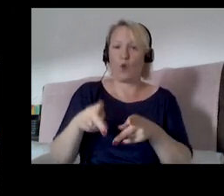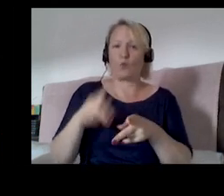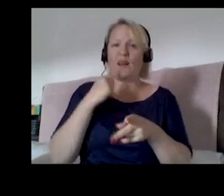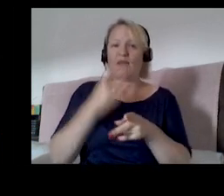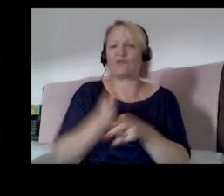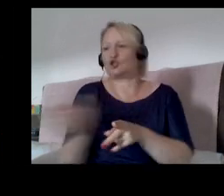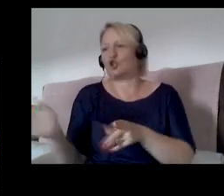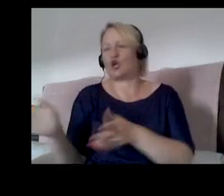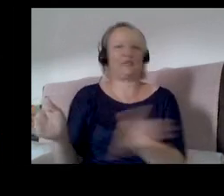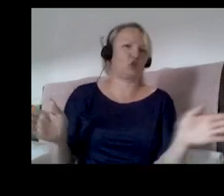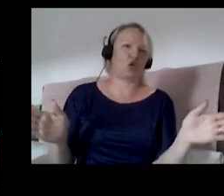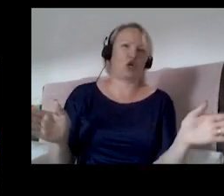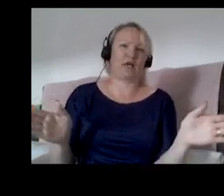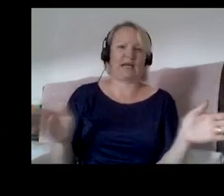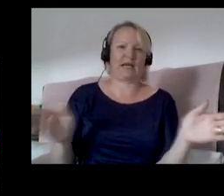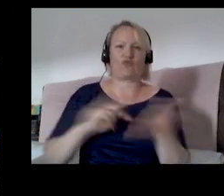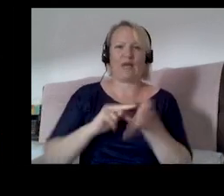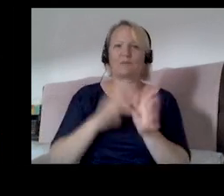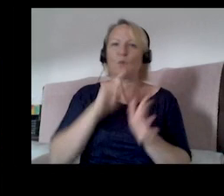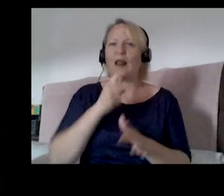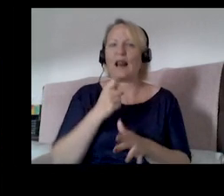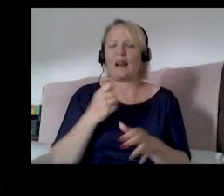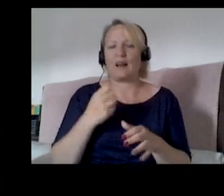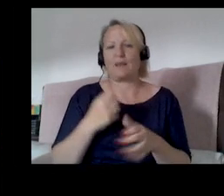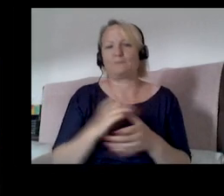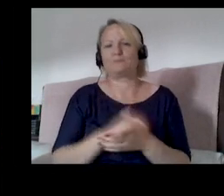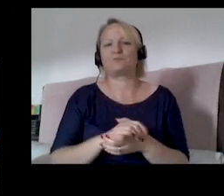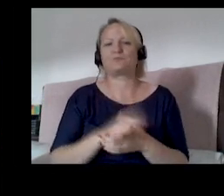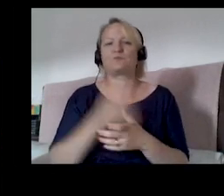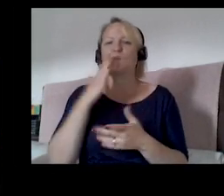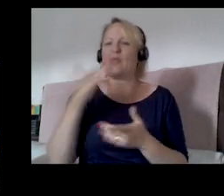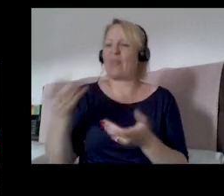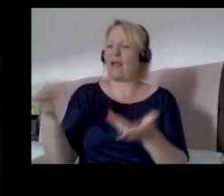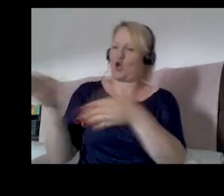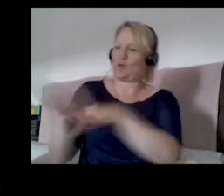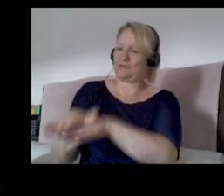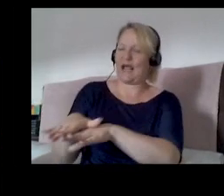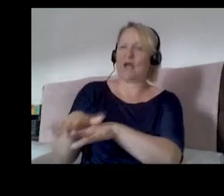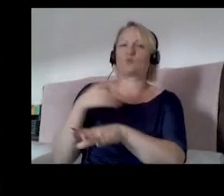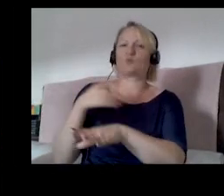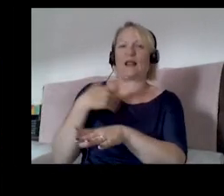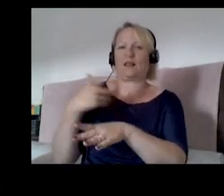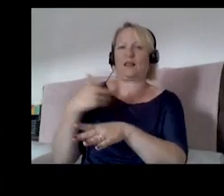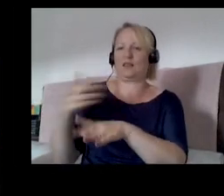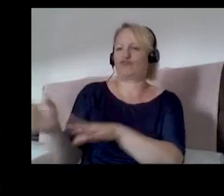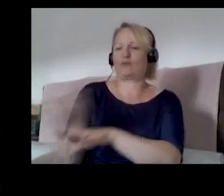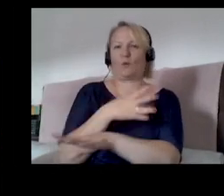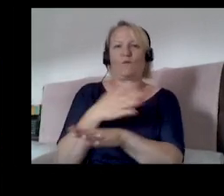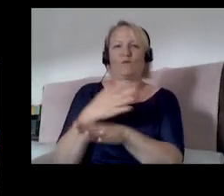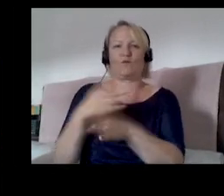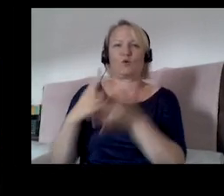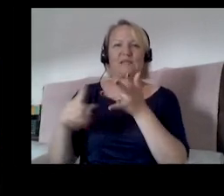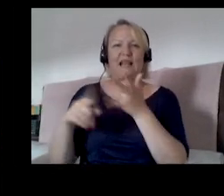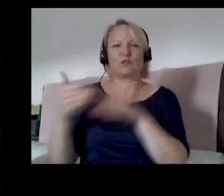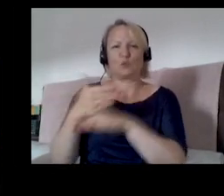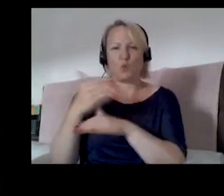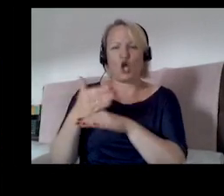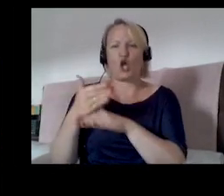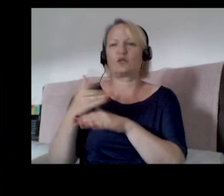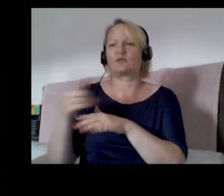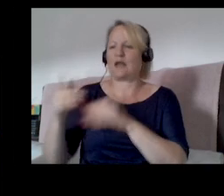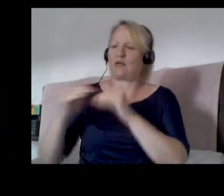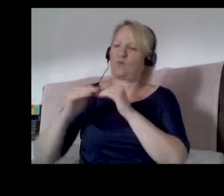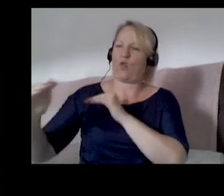road is closed, we would put in turning arrangements in place. When the compound is taken down, we'd remove all of the